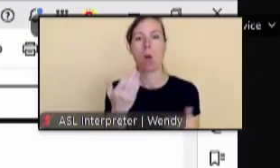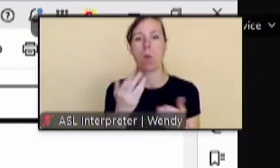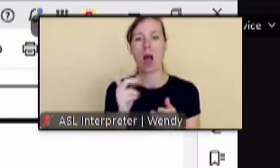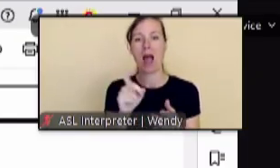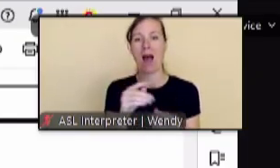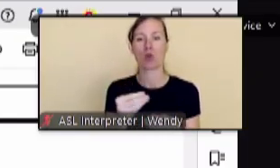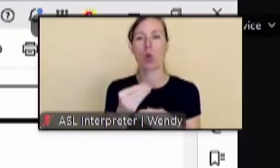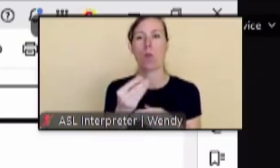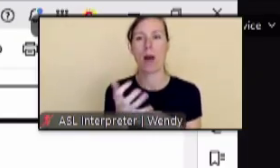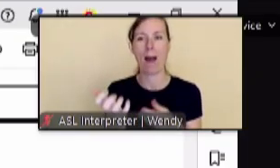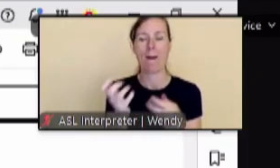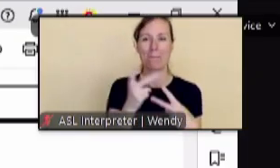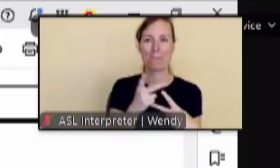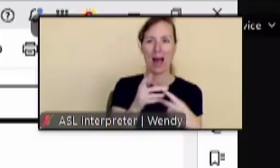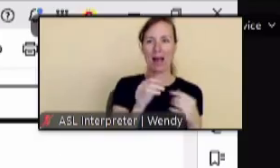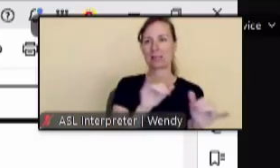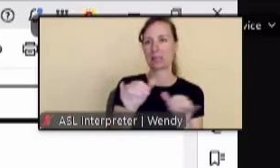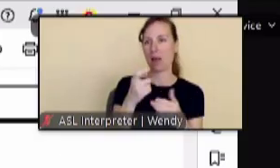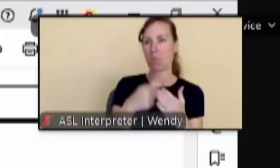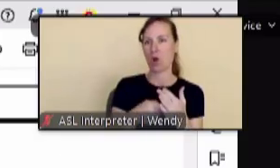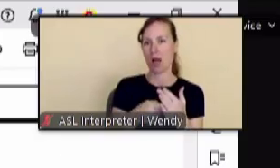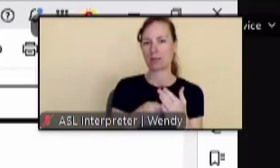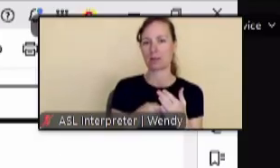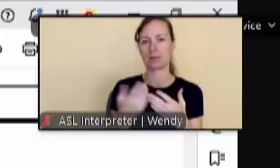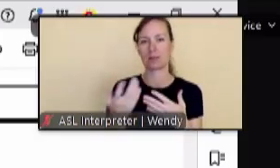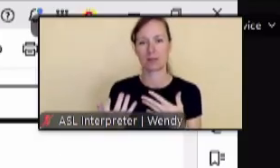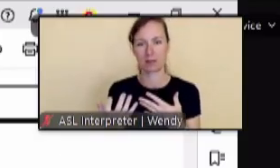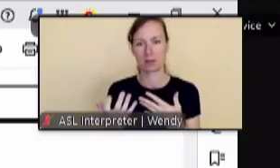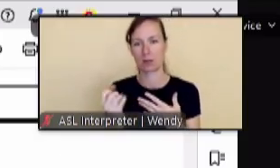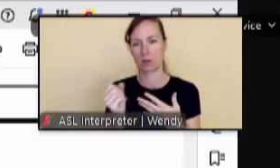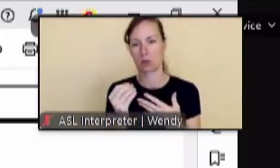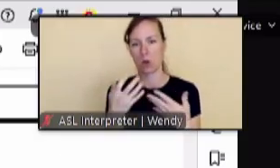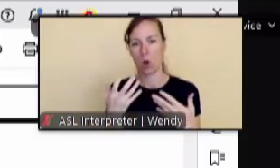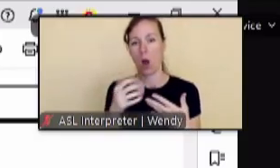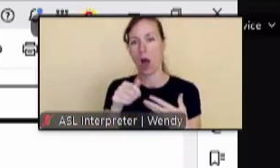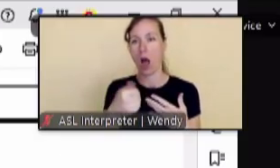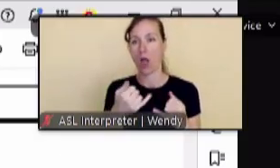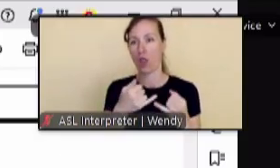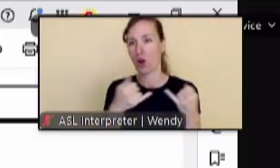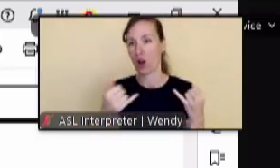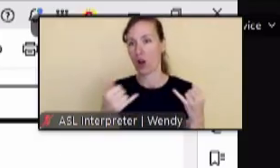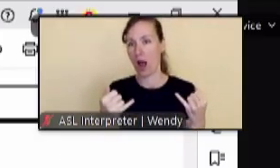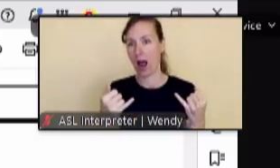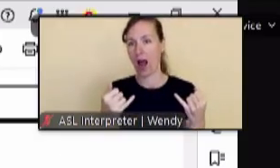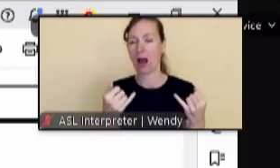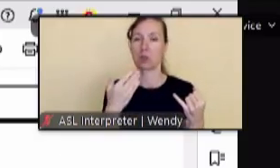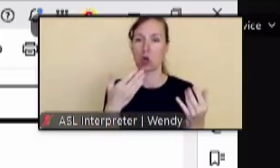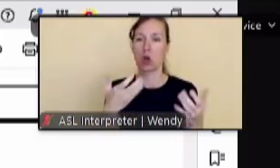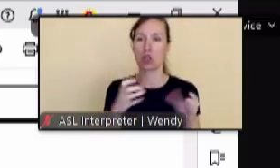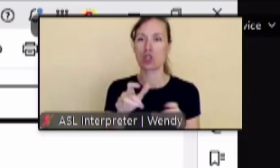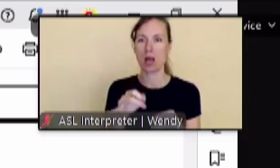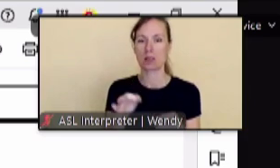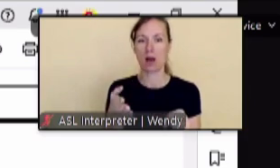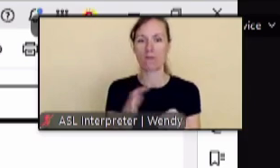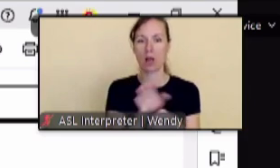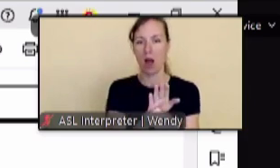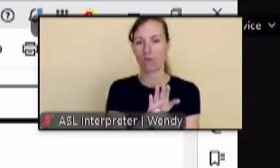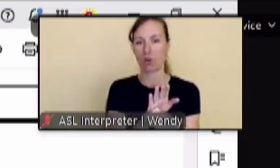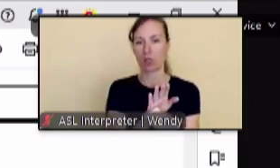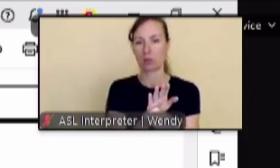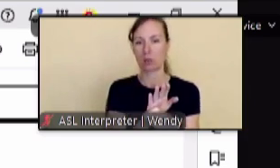But that other line item, I think, has a good chance of covering the entirety